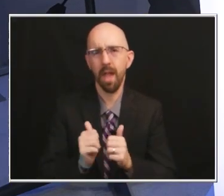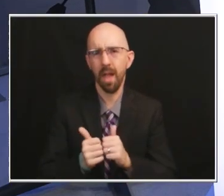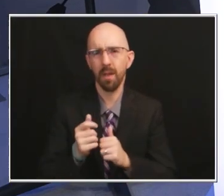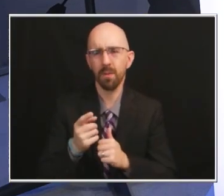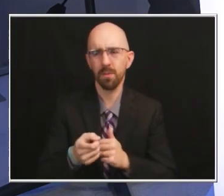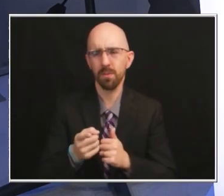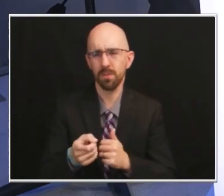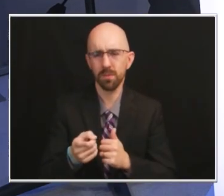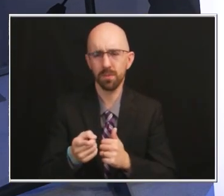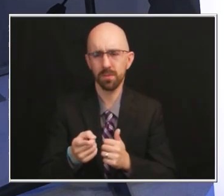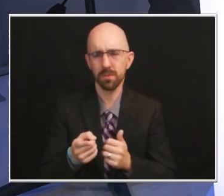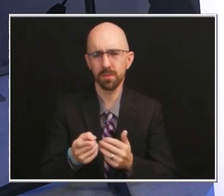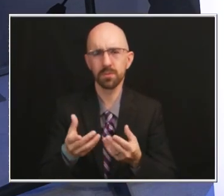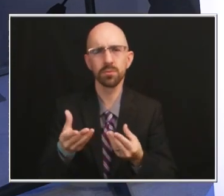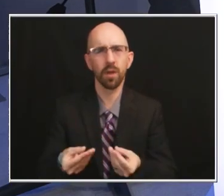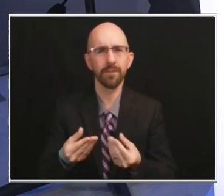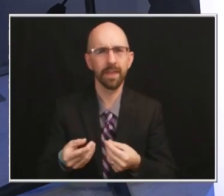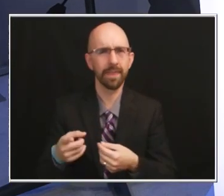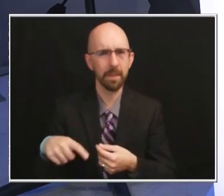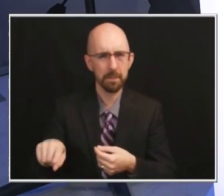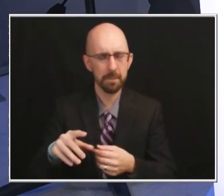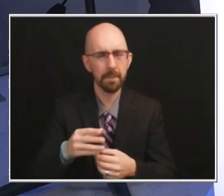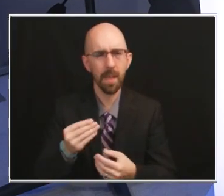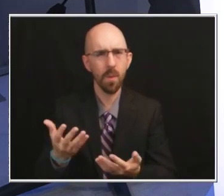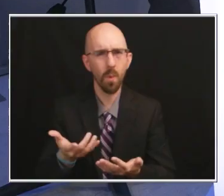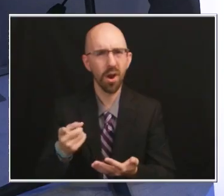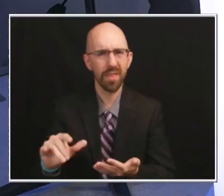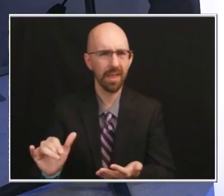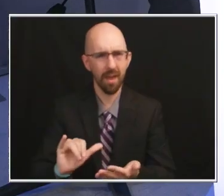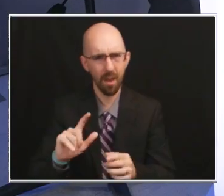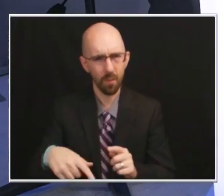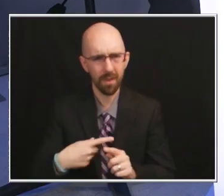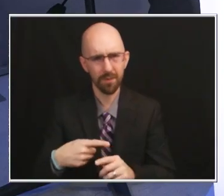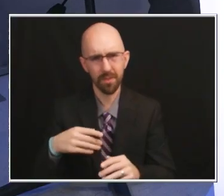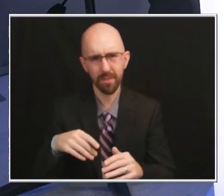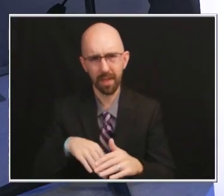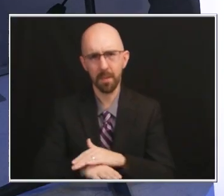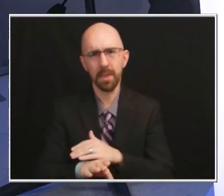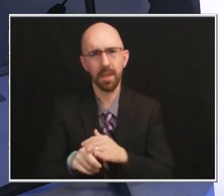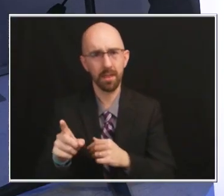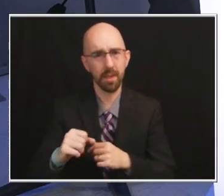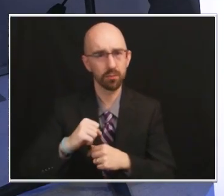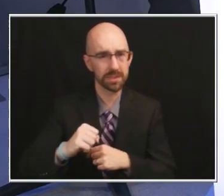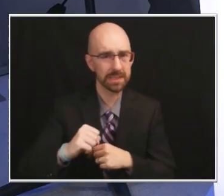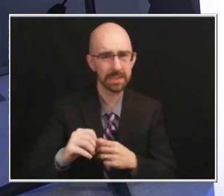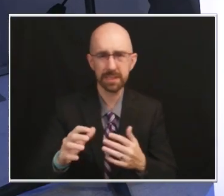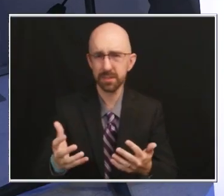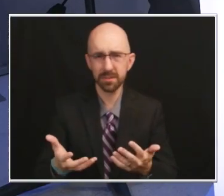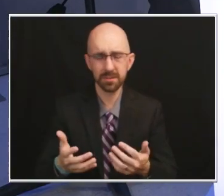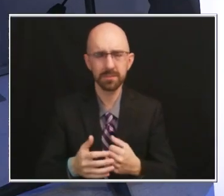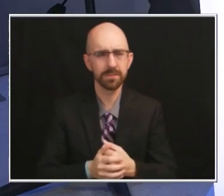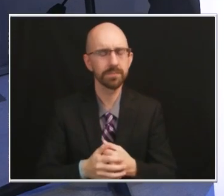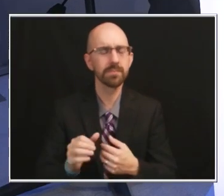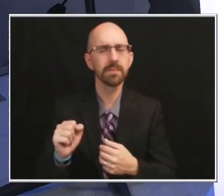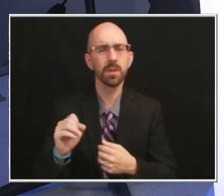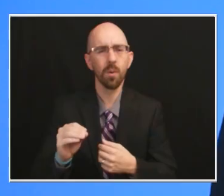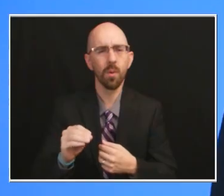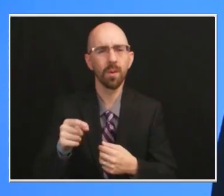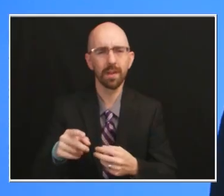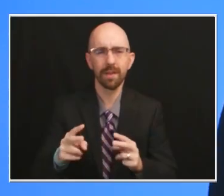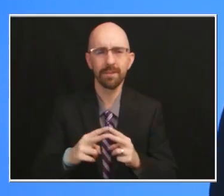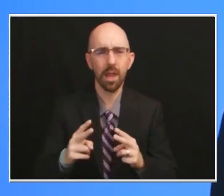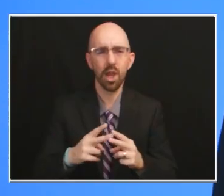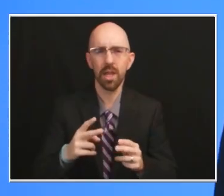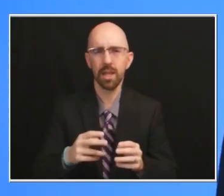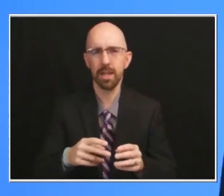soften them up, and what are they like when they come to you? Are they resistant? So this is very person